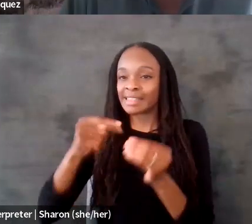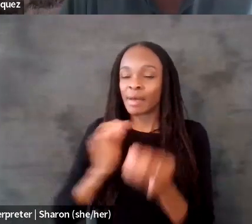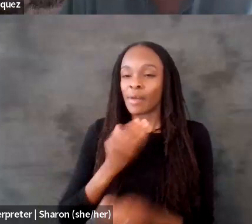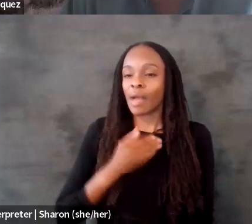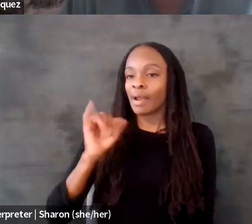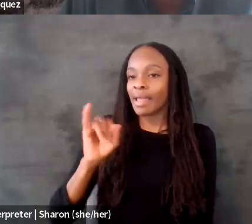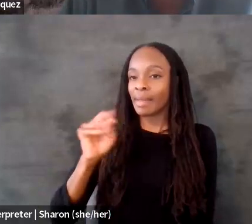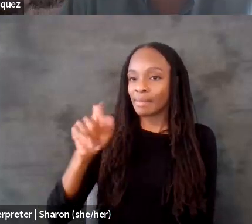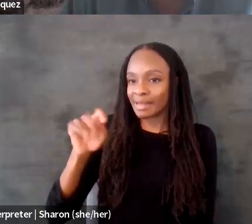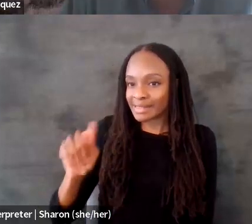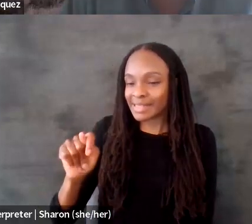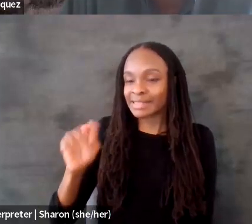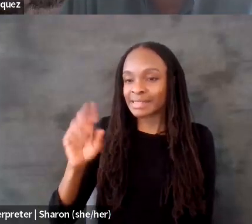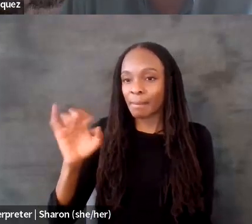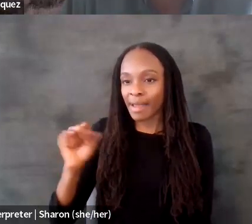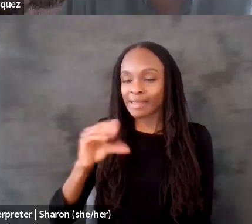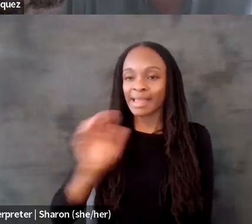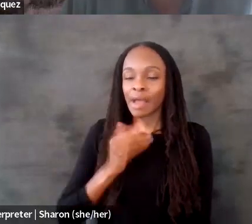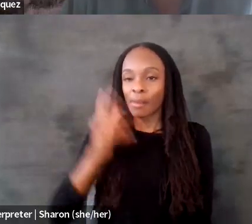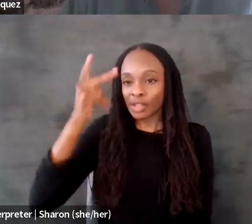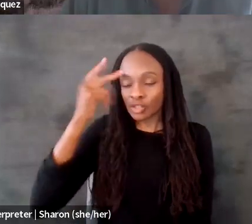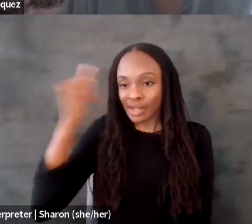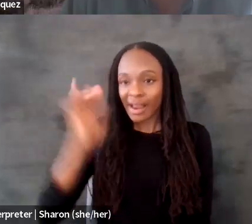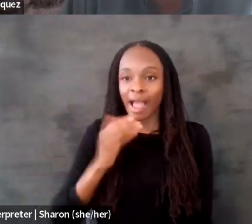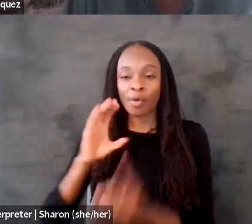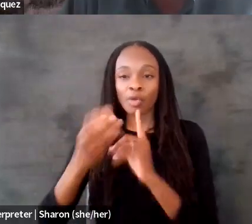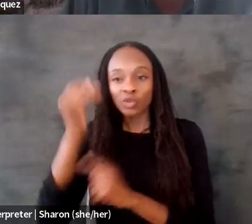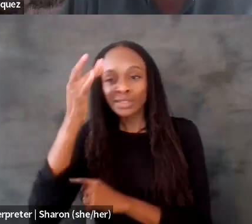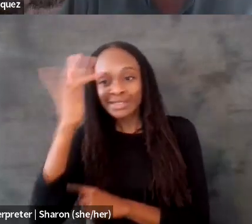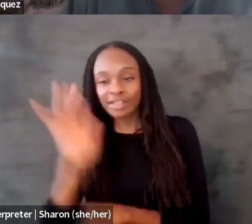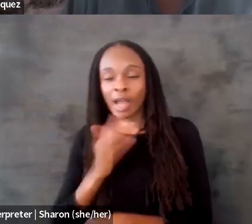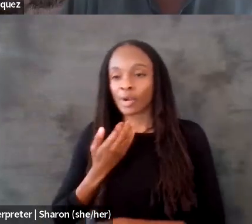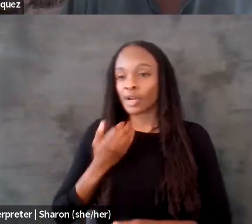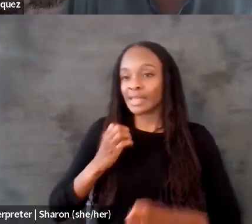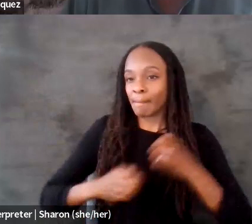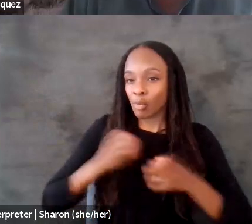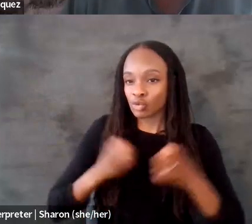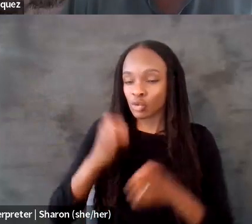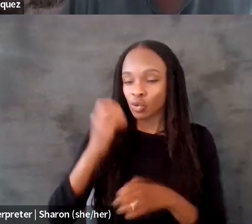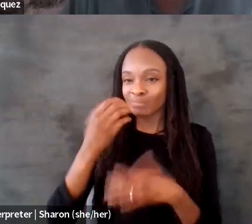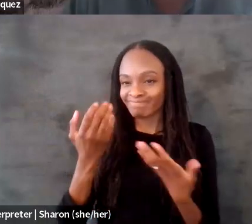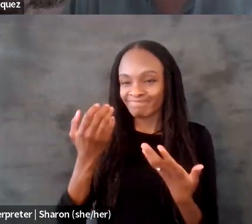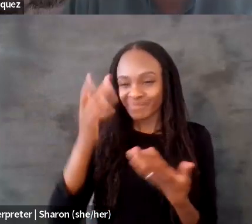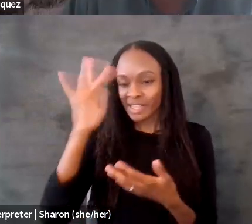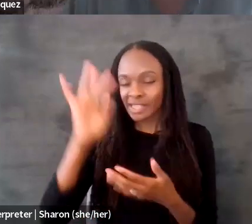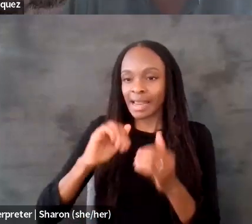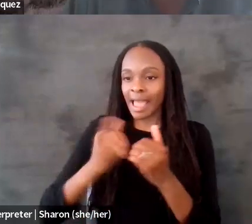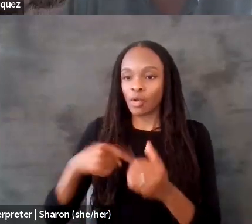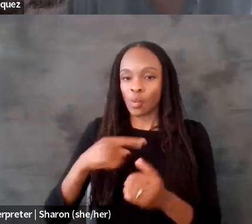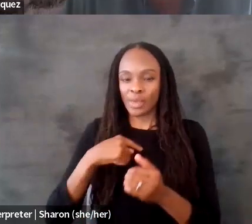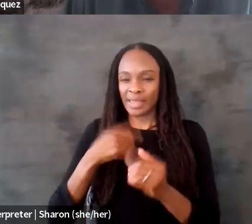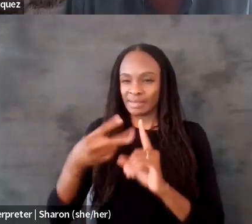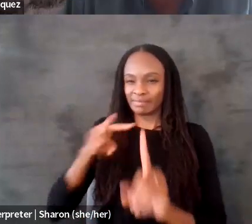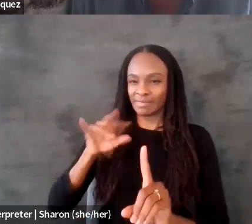comes to our political ideology, our cultural intelligence, our emotional intelligence, and how we interpret that within our classes. Having